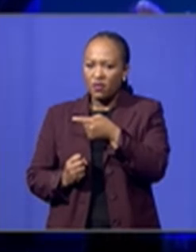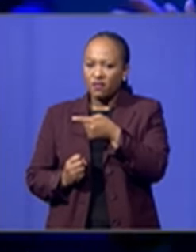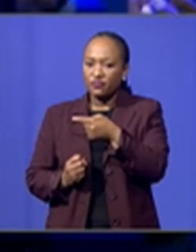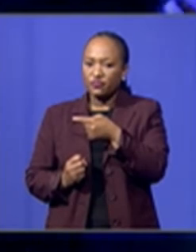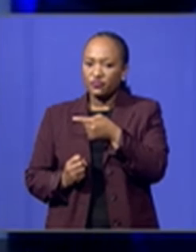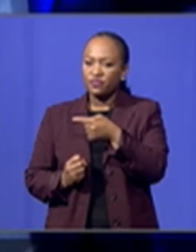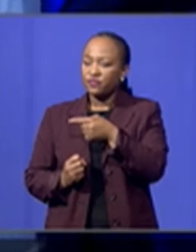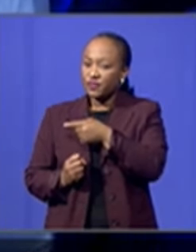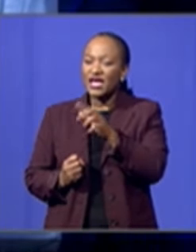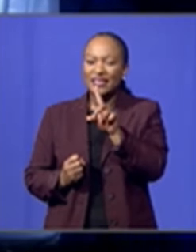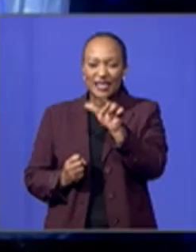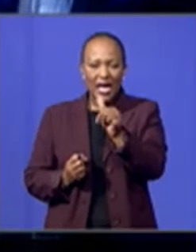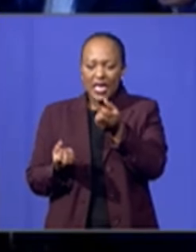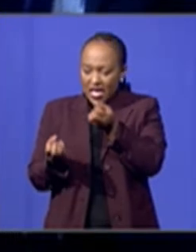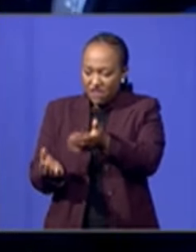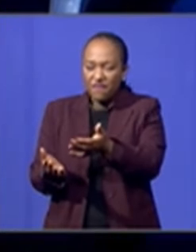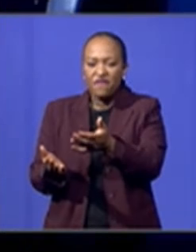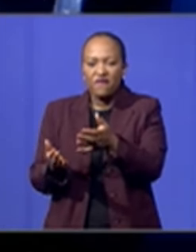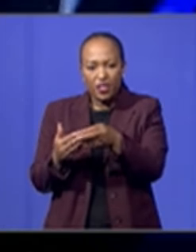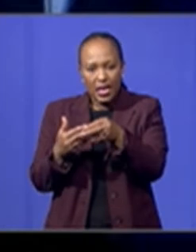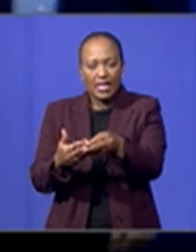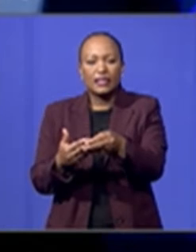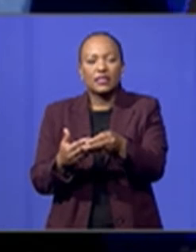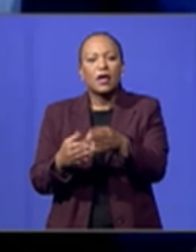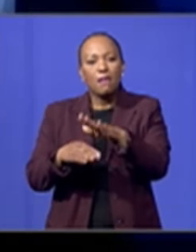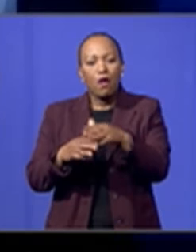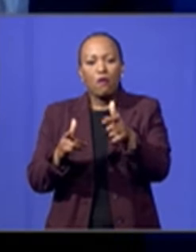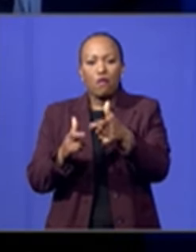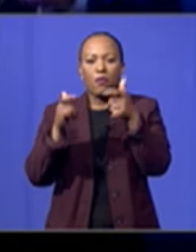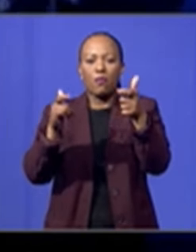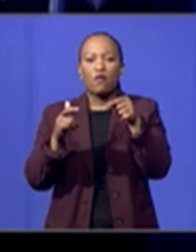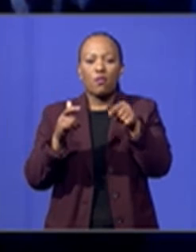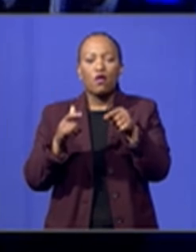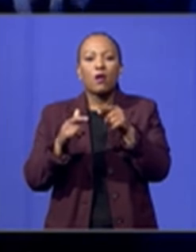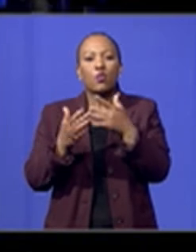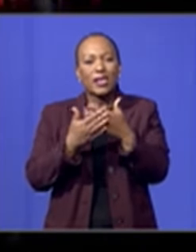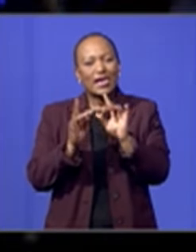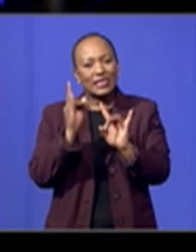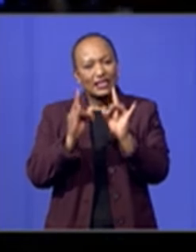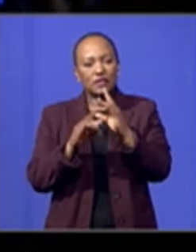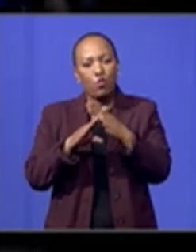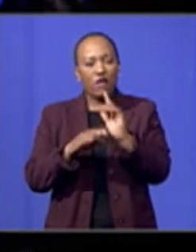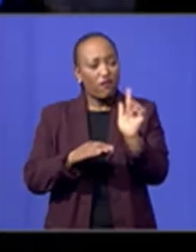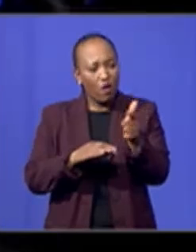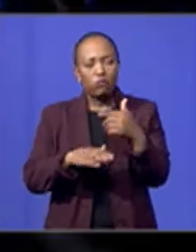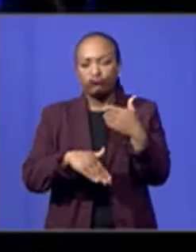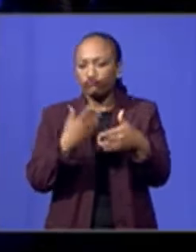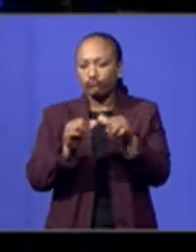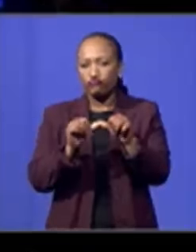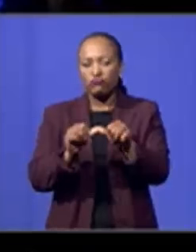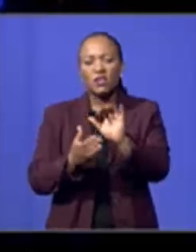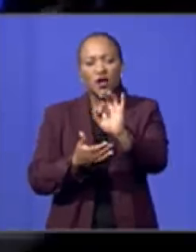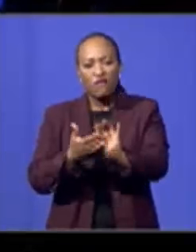and give the DA the majority we need to get this city working for all.